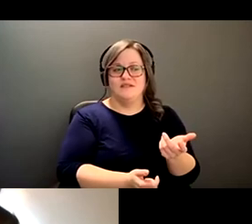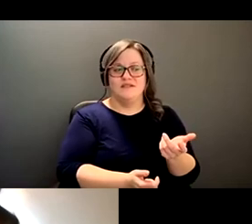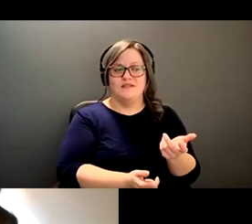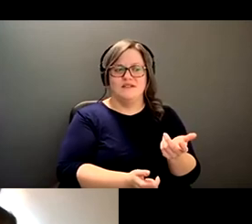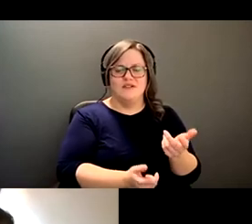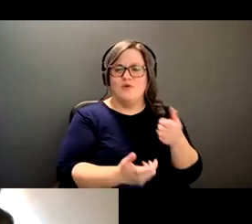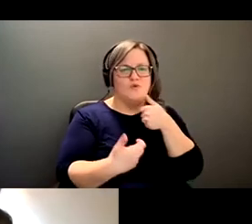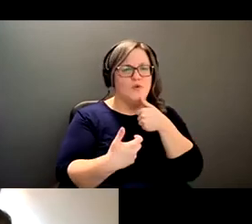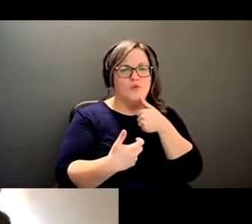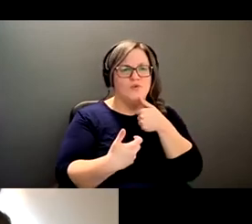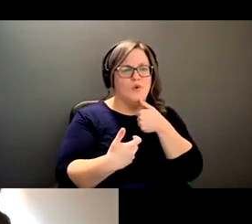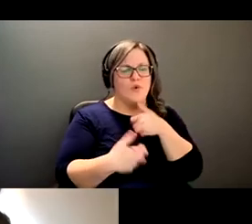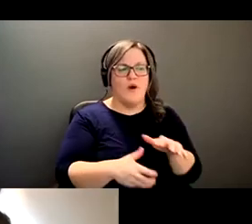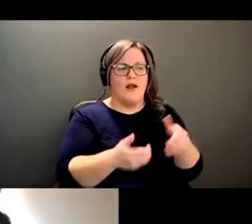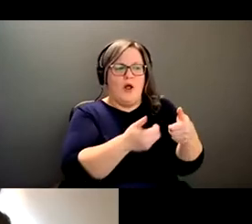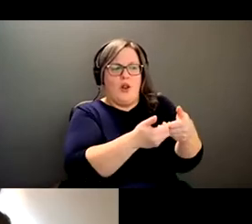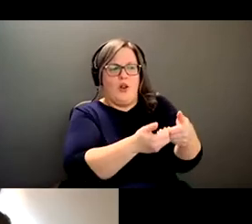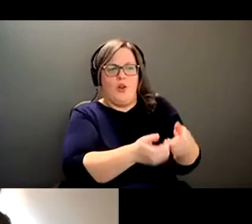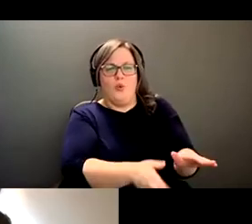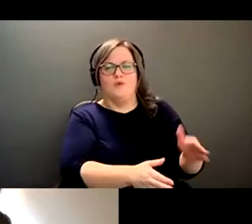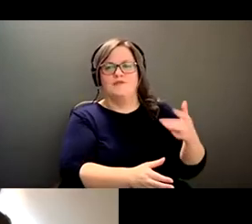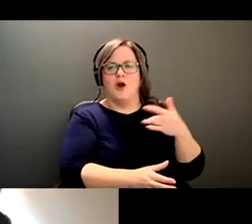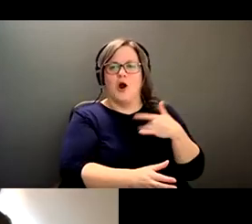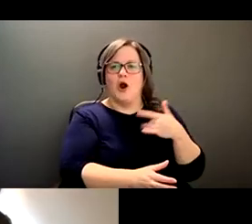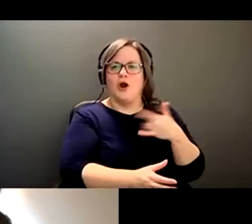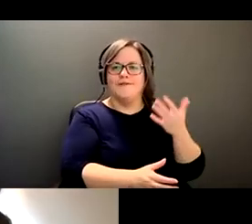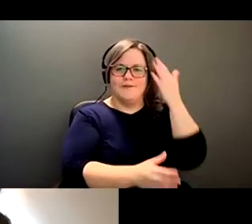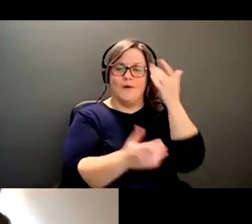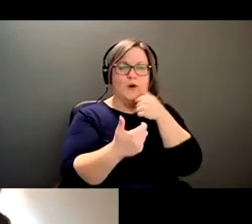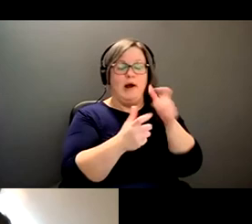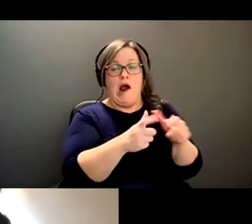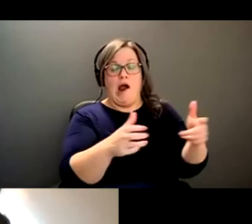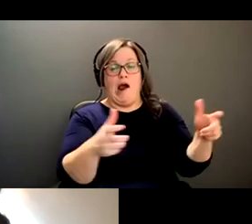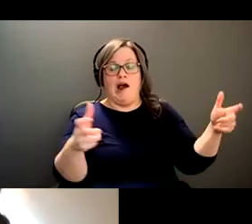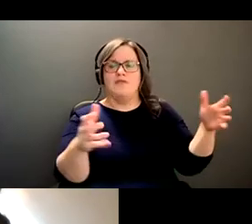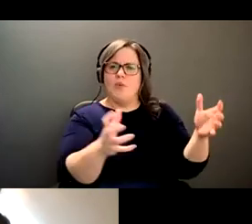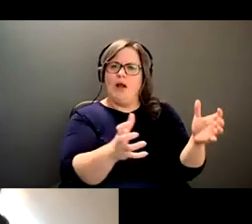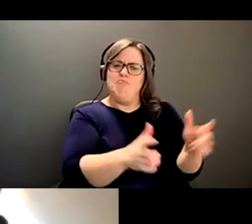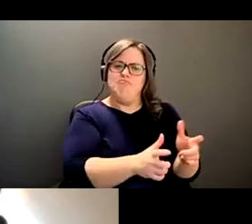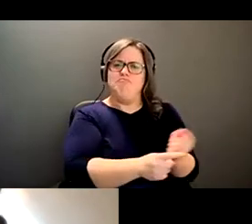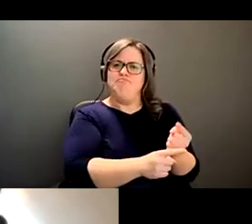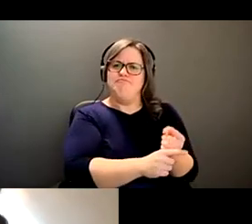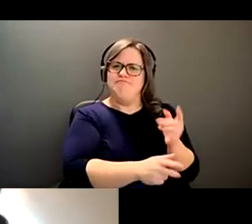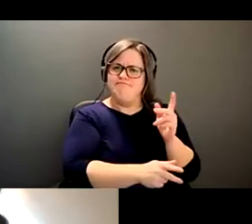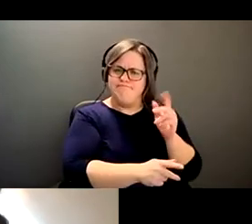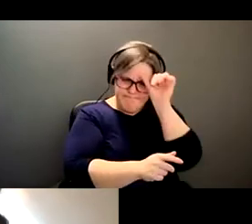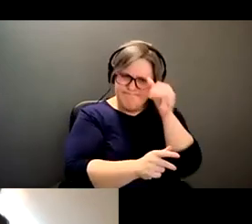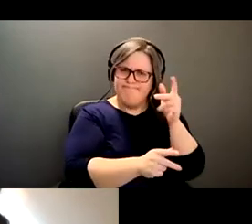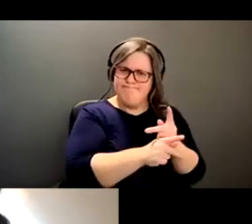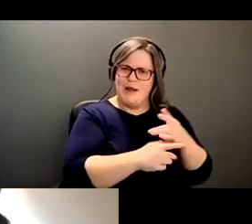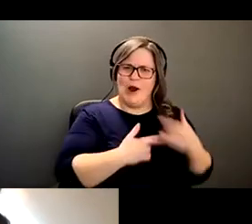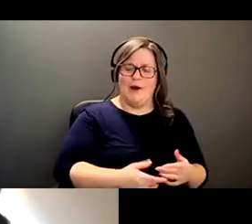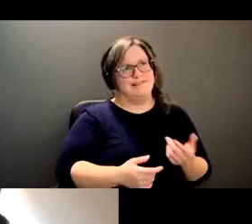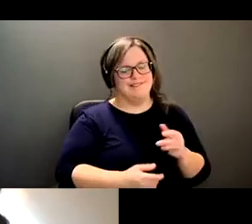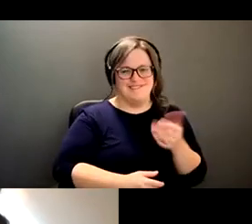heart is. Oh my God. A little cheesy there. No, but I think that cheesiness is like